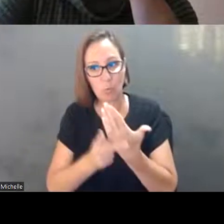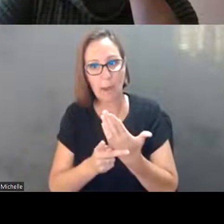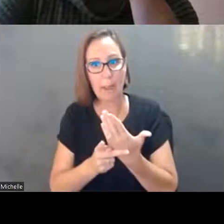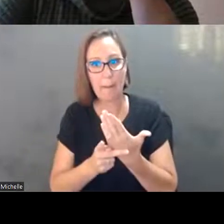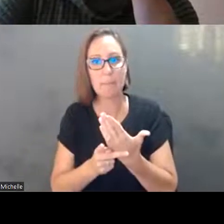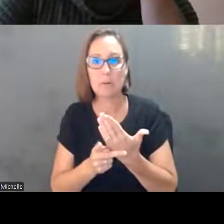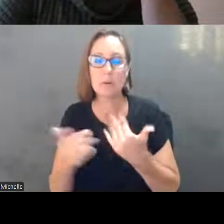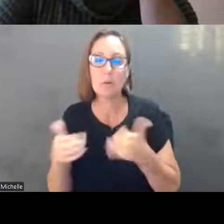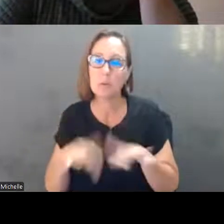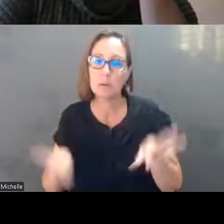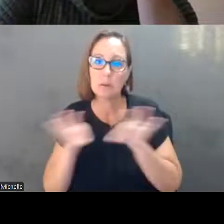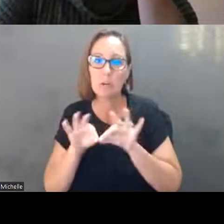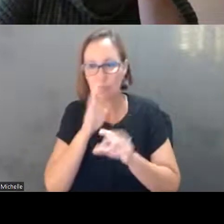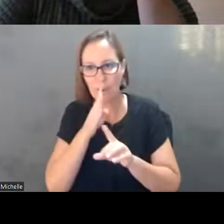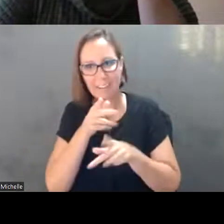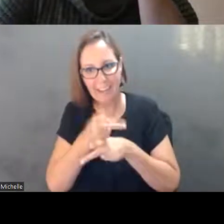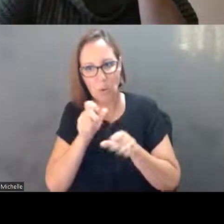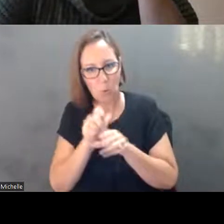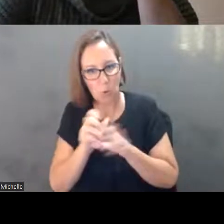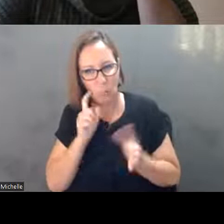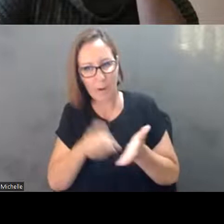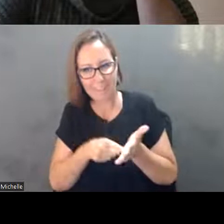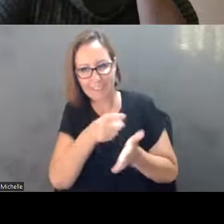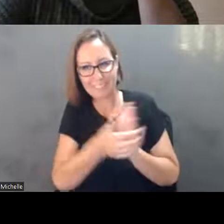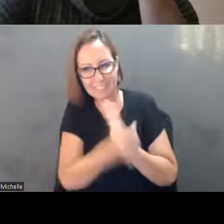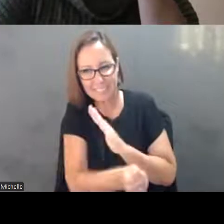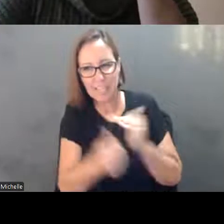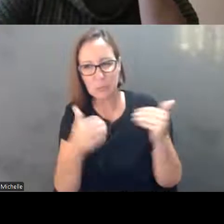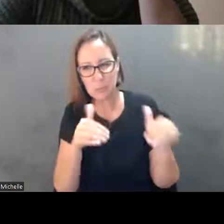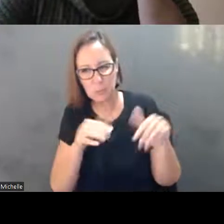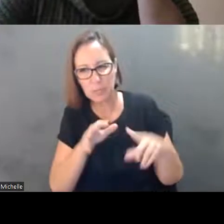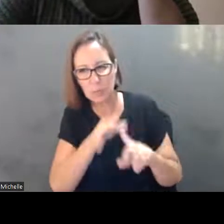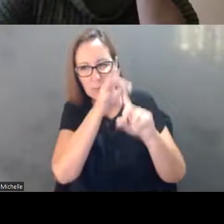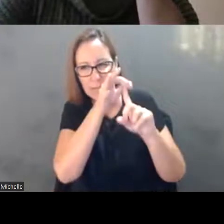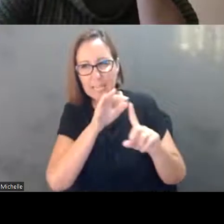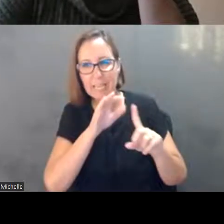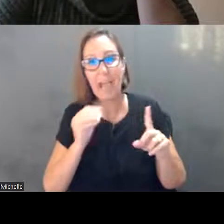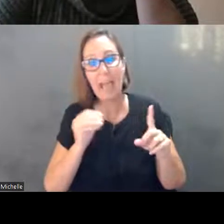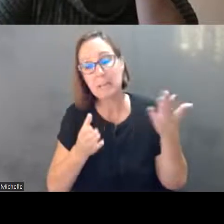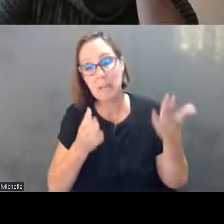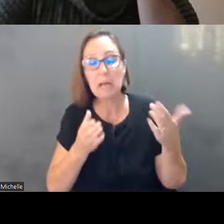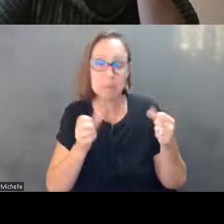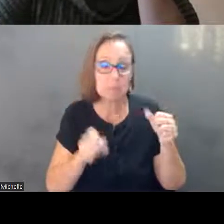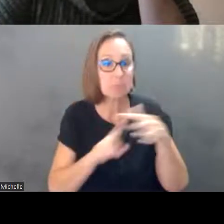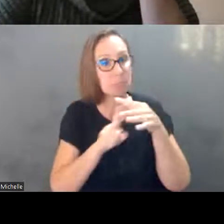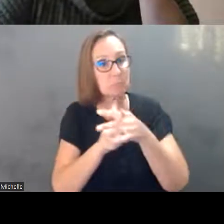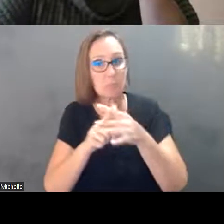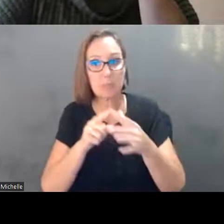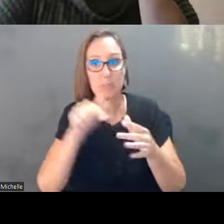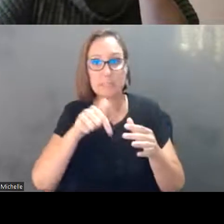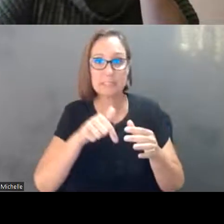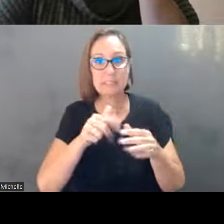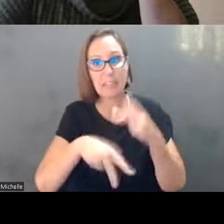care workers have different levels of skill. They come to the work at different places, and some have